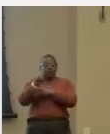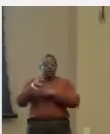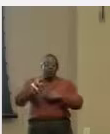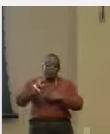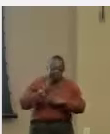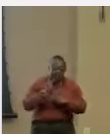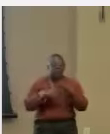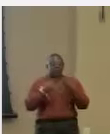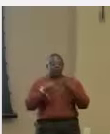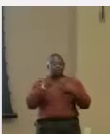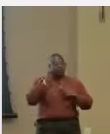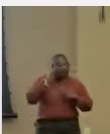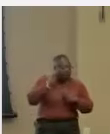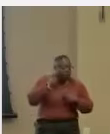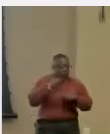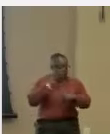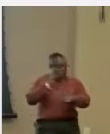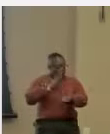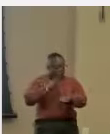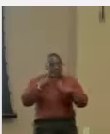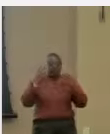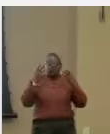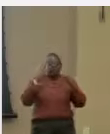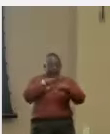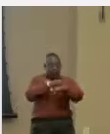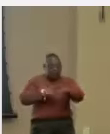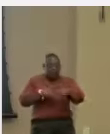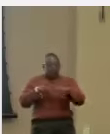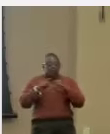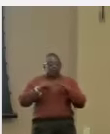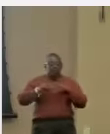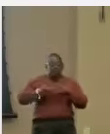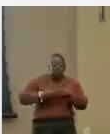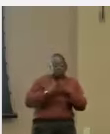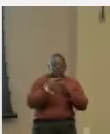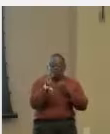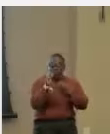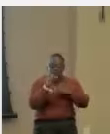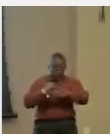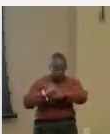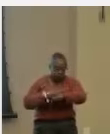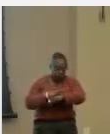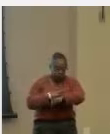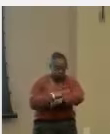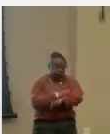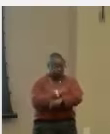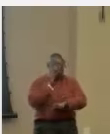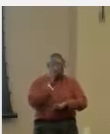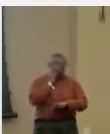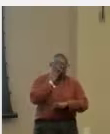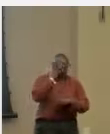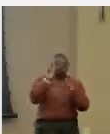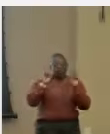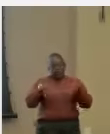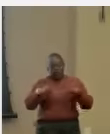it's scarring, it can be subtle, it can start as an ember, and it can rip and roar like a fire. And we